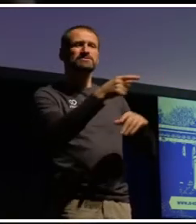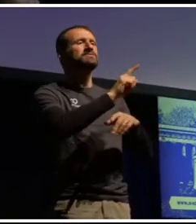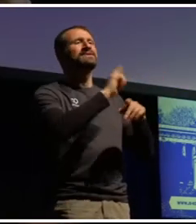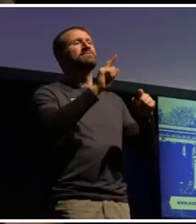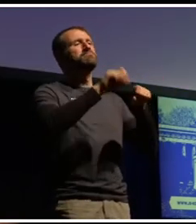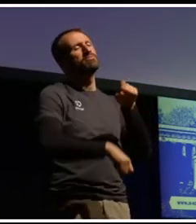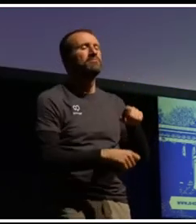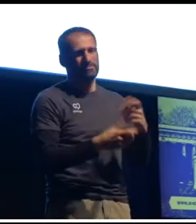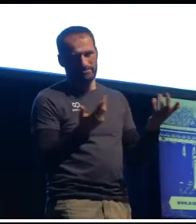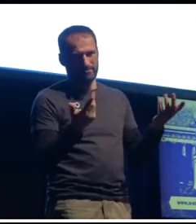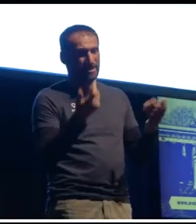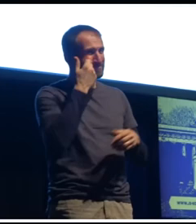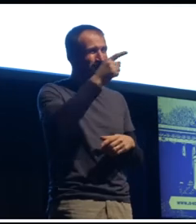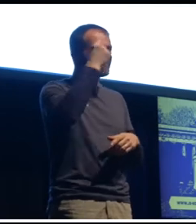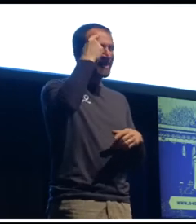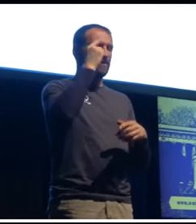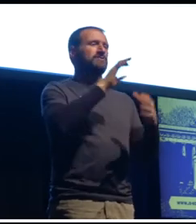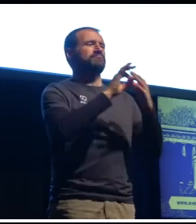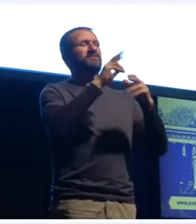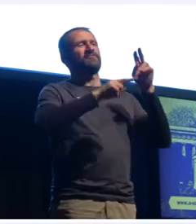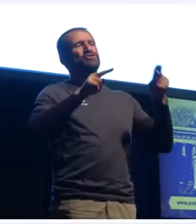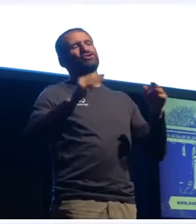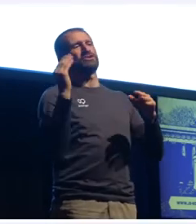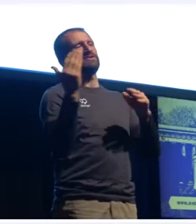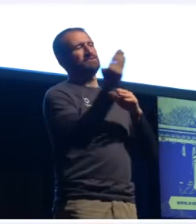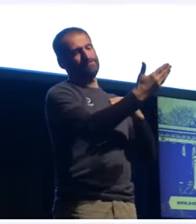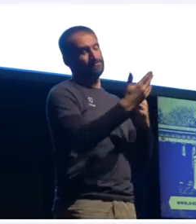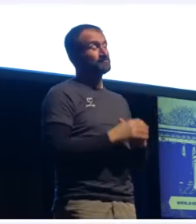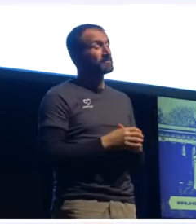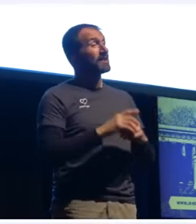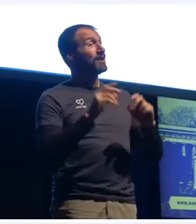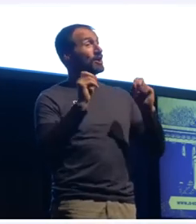So let's sum up. Once upon a time,